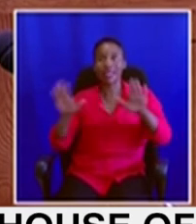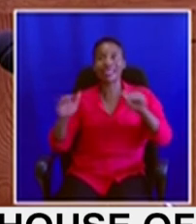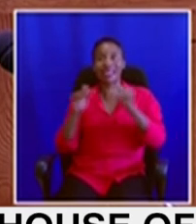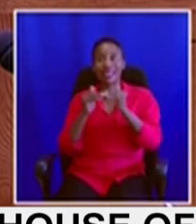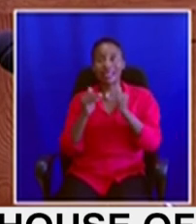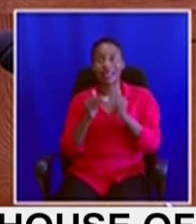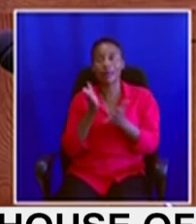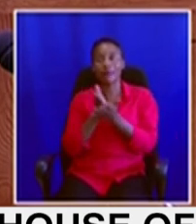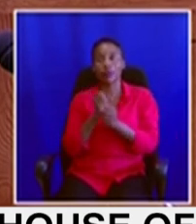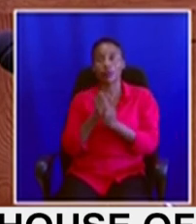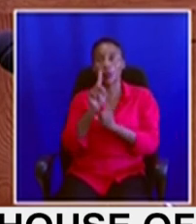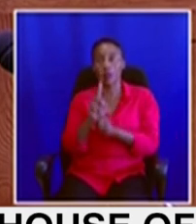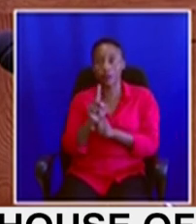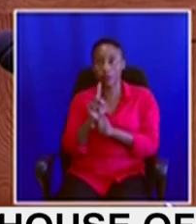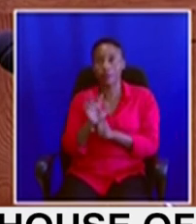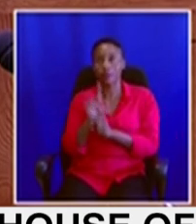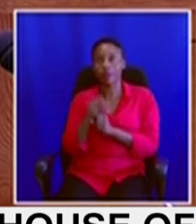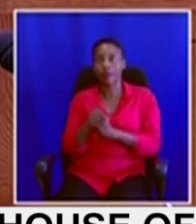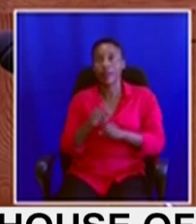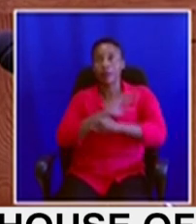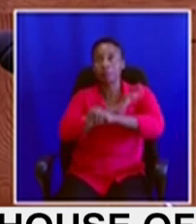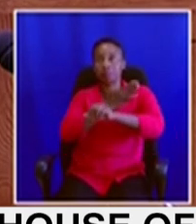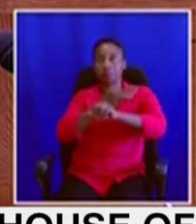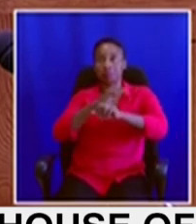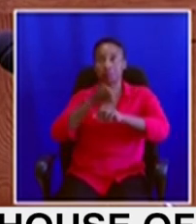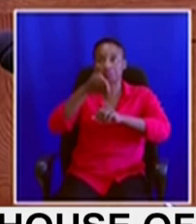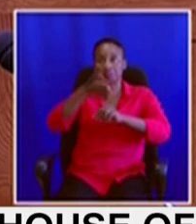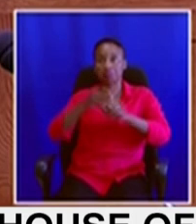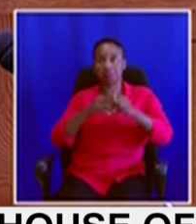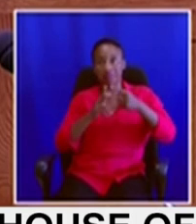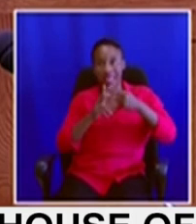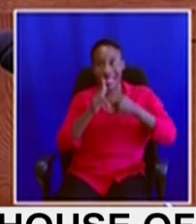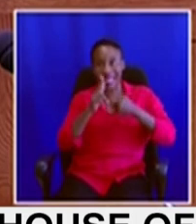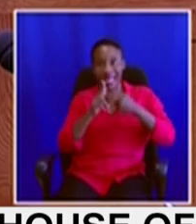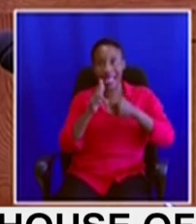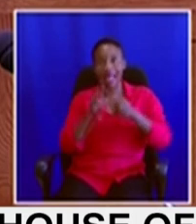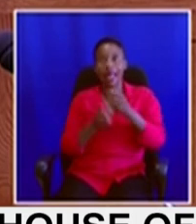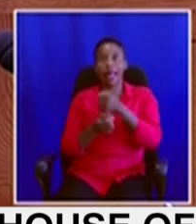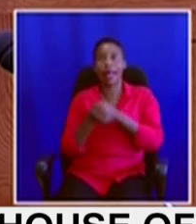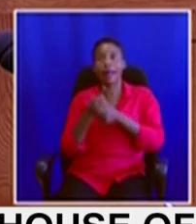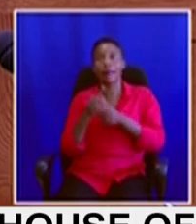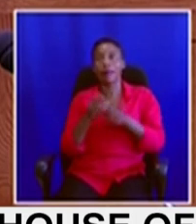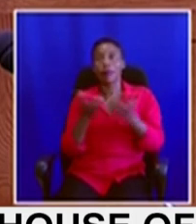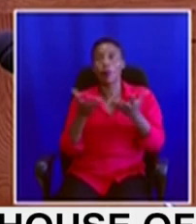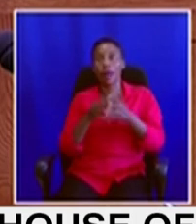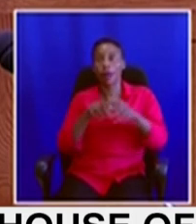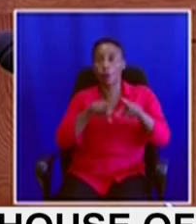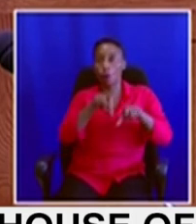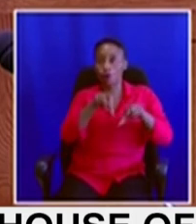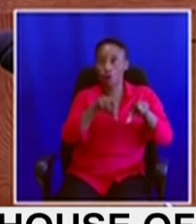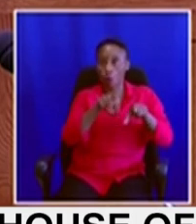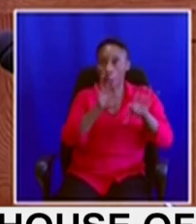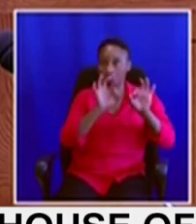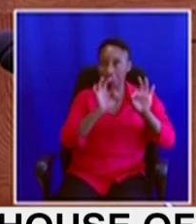that initiation takes place in a controlled and safe